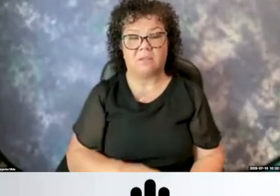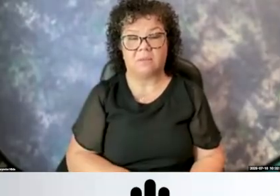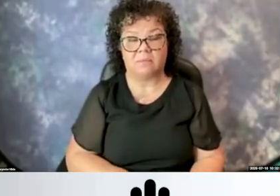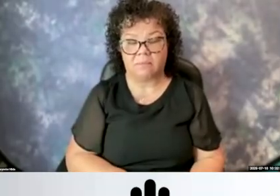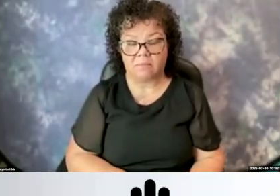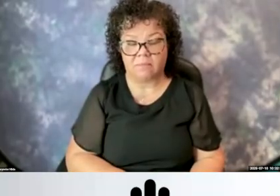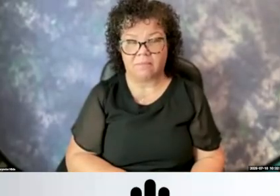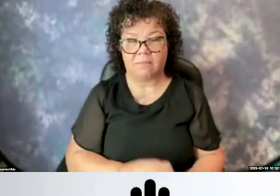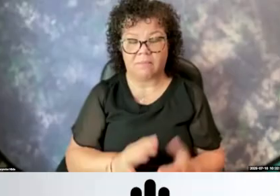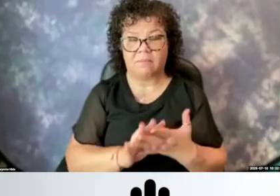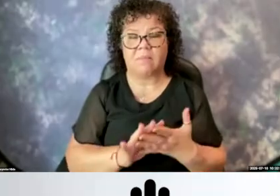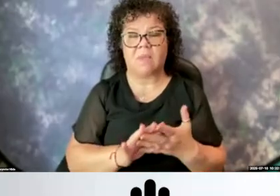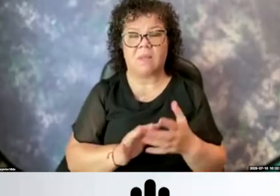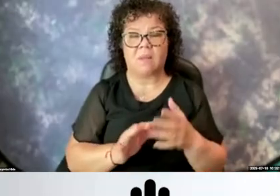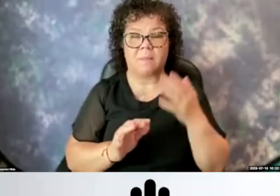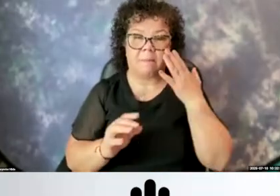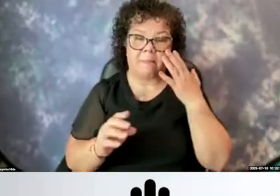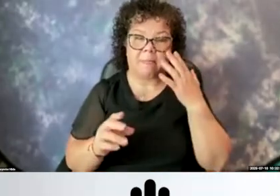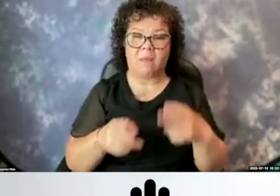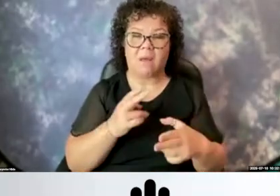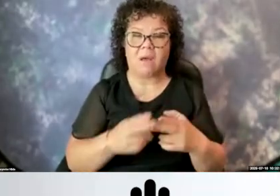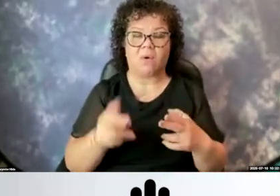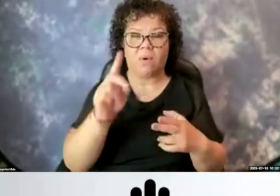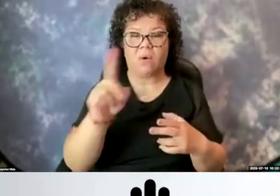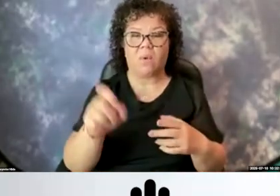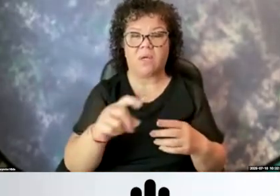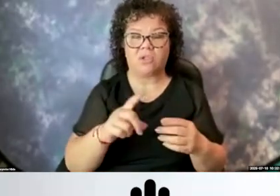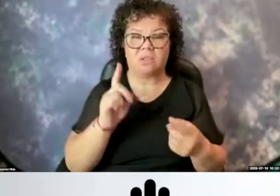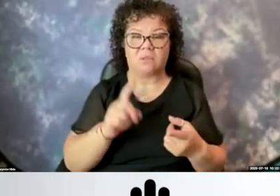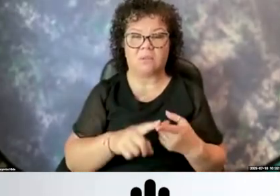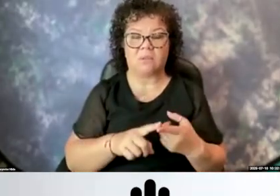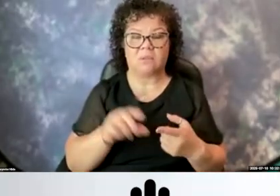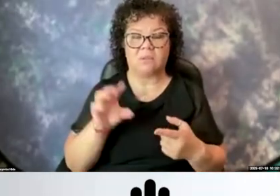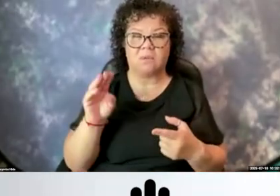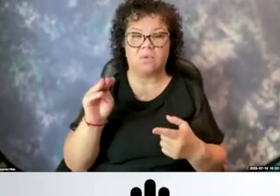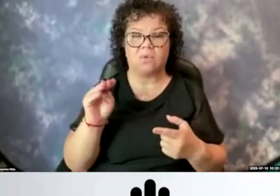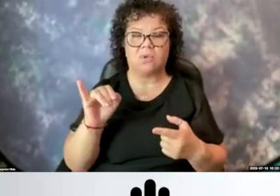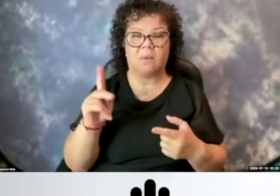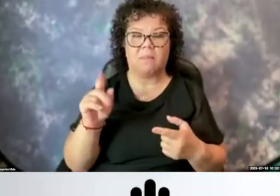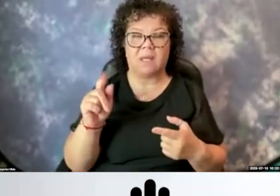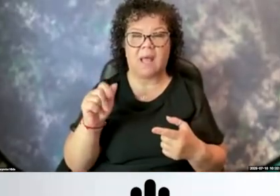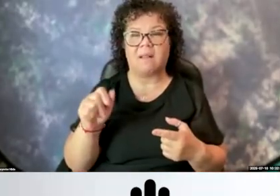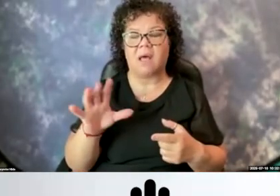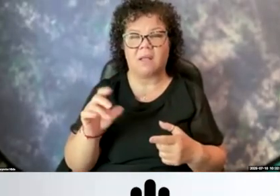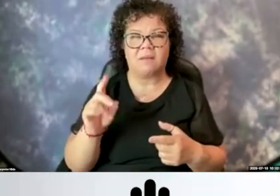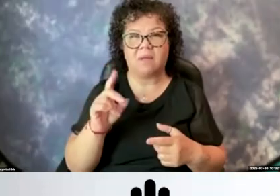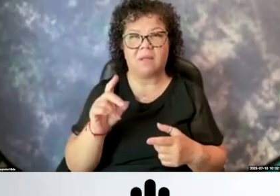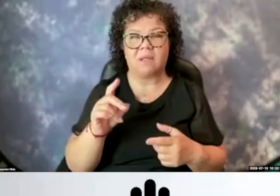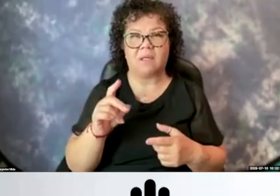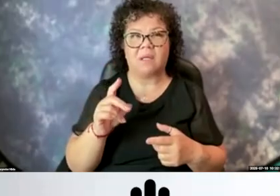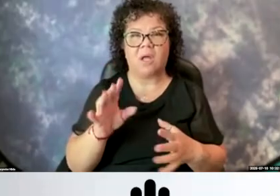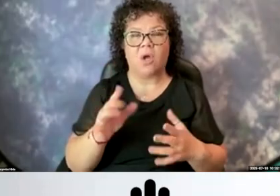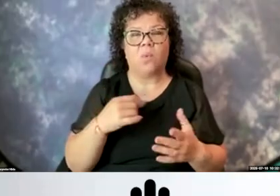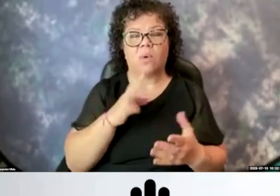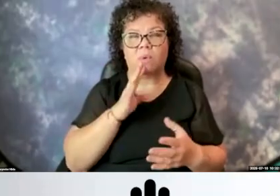Yes, thanks. Just a quick question back to Michaela's presentation. It's not a question, more so of an ask. We were talking Clean Cars for